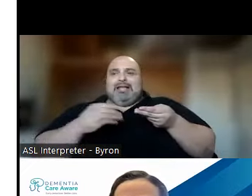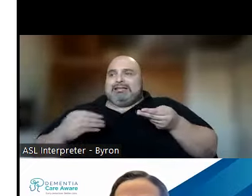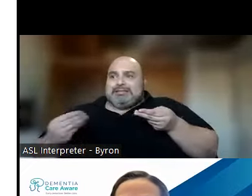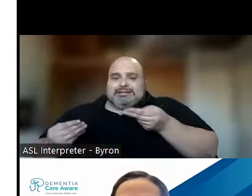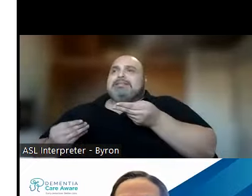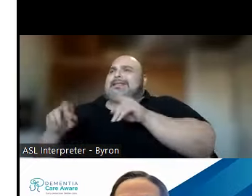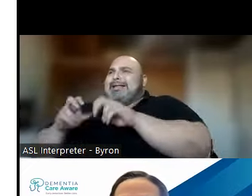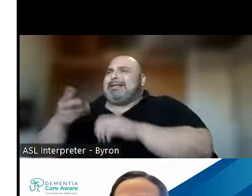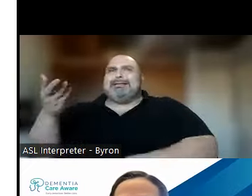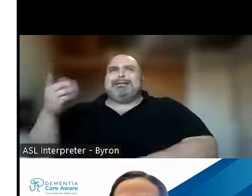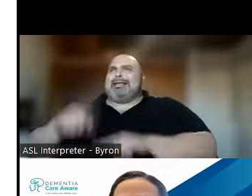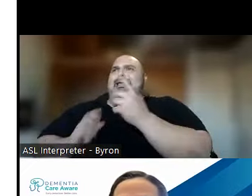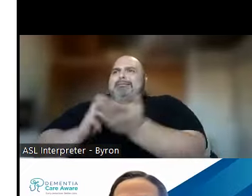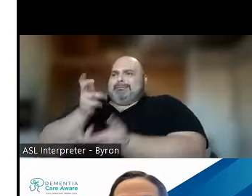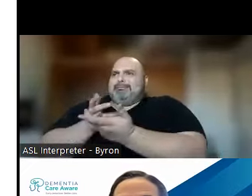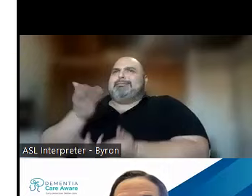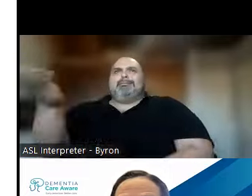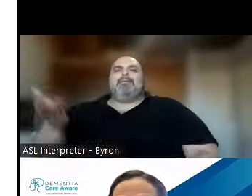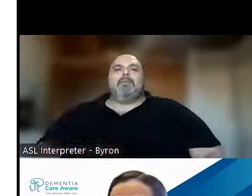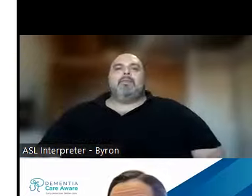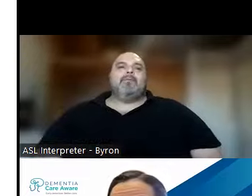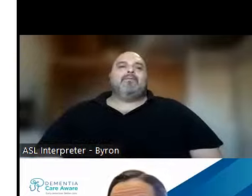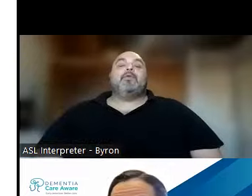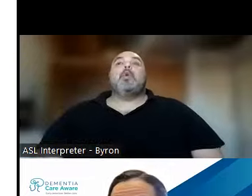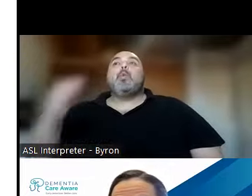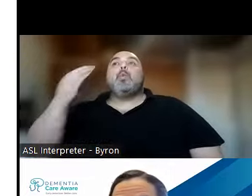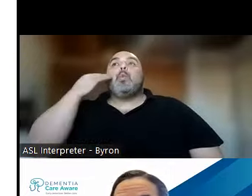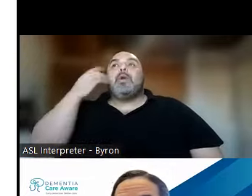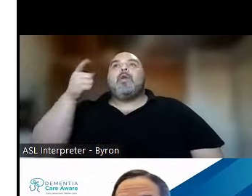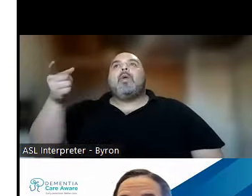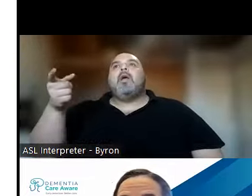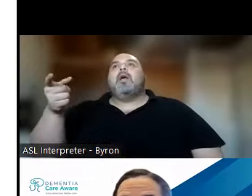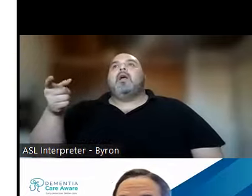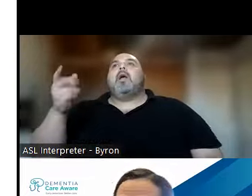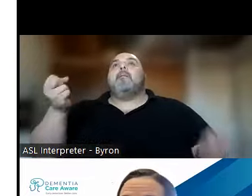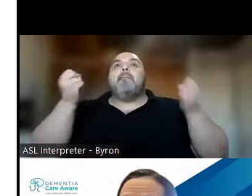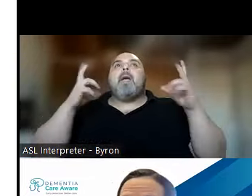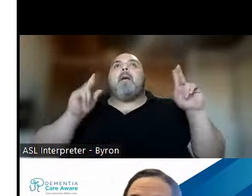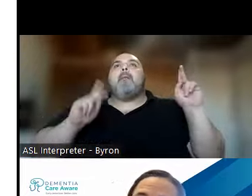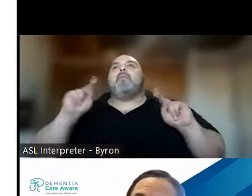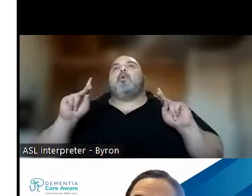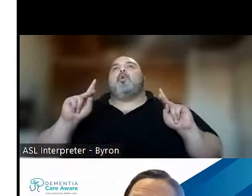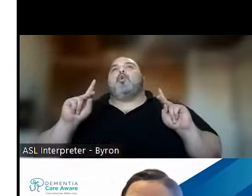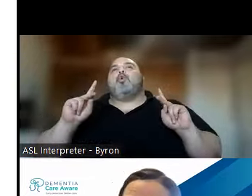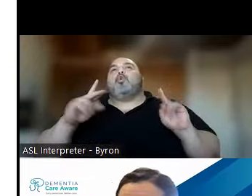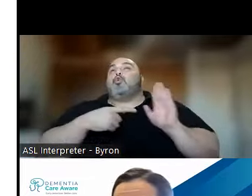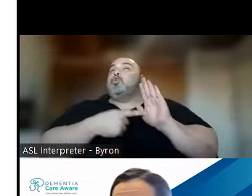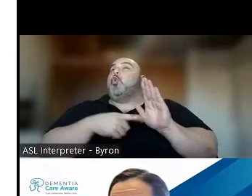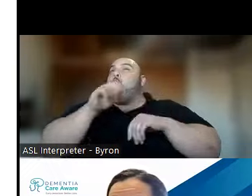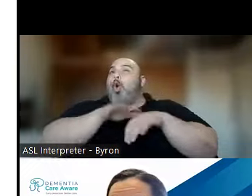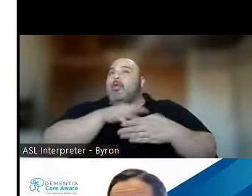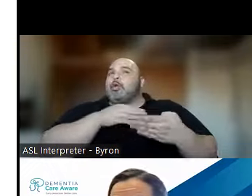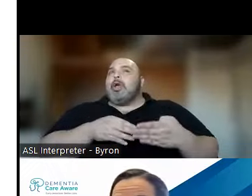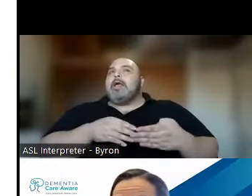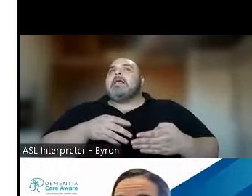begin with. And then we know that actually there's a lot of folks who sort of indicate in the chart that they think this is